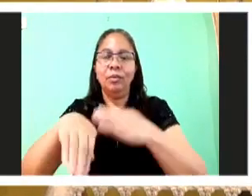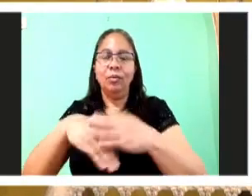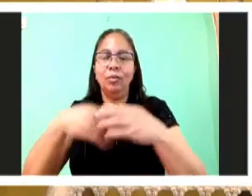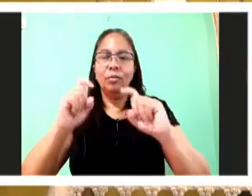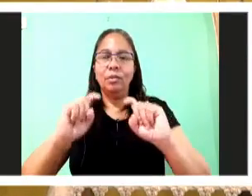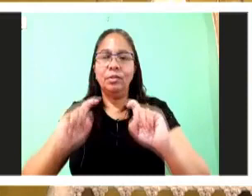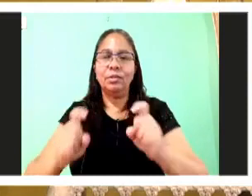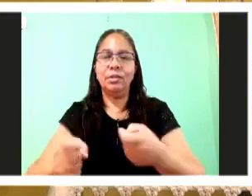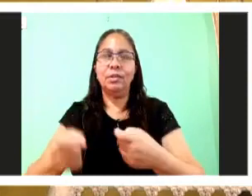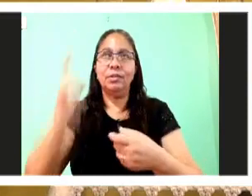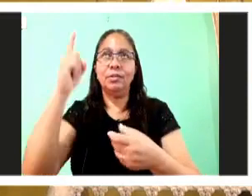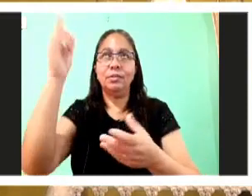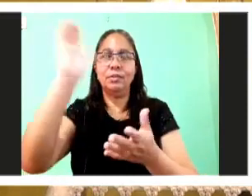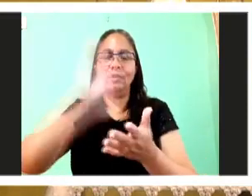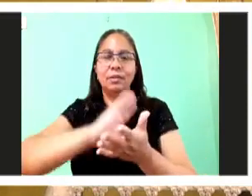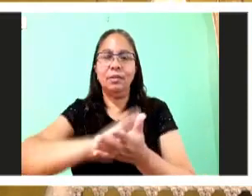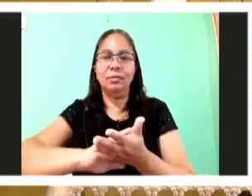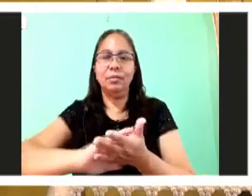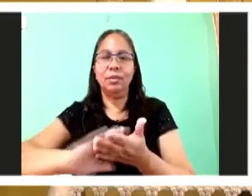sins of the